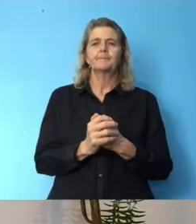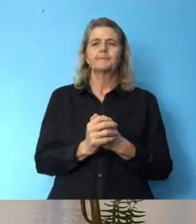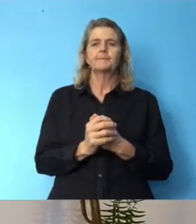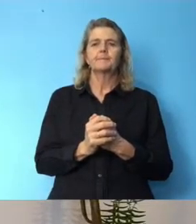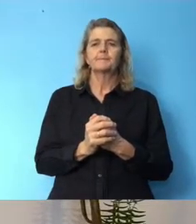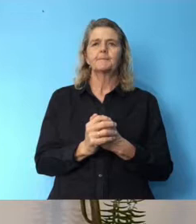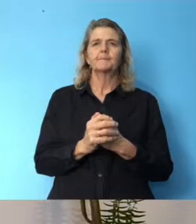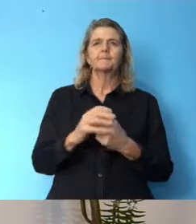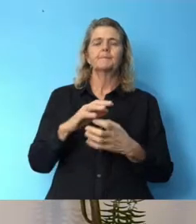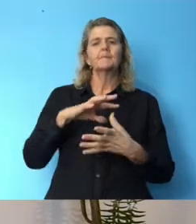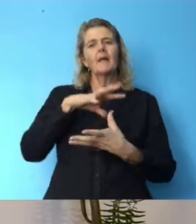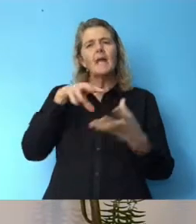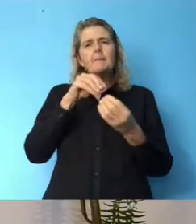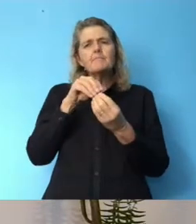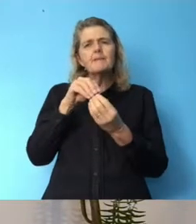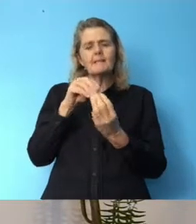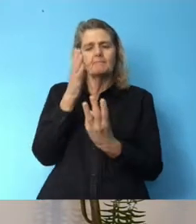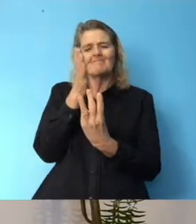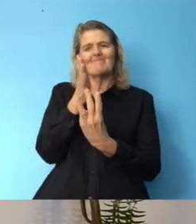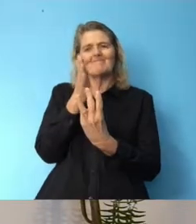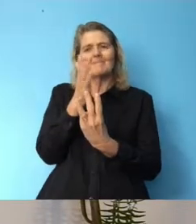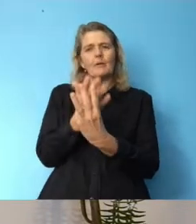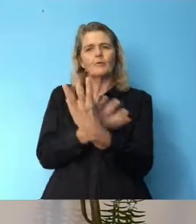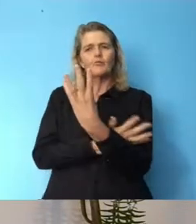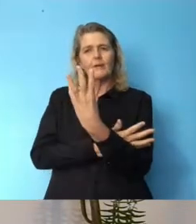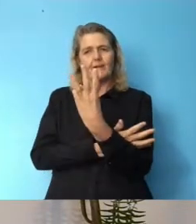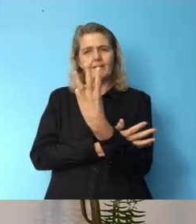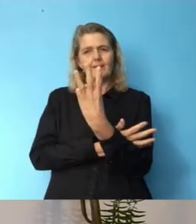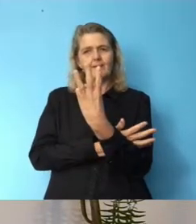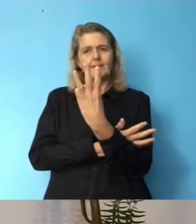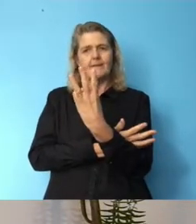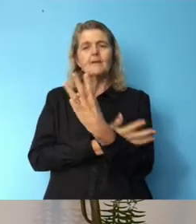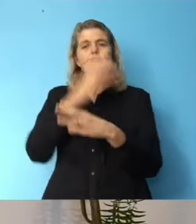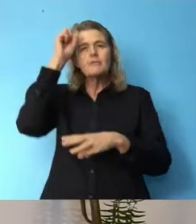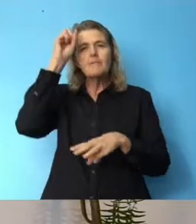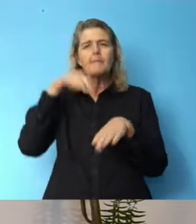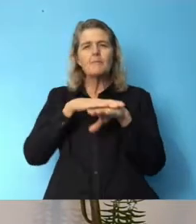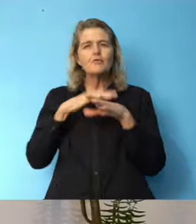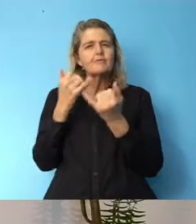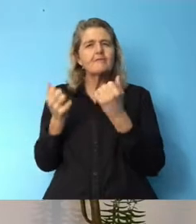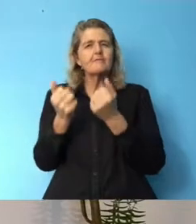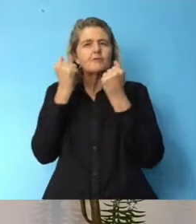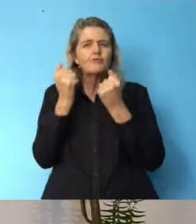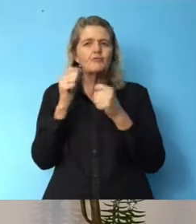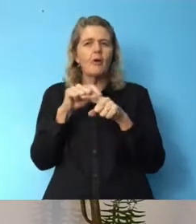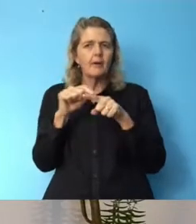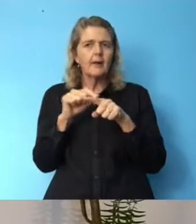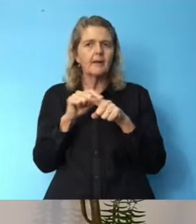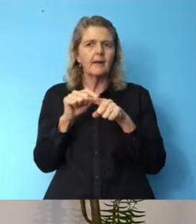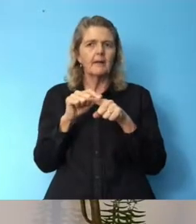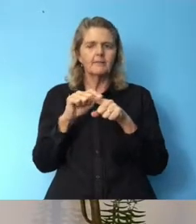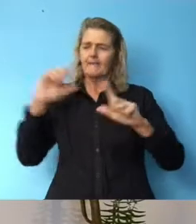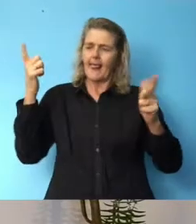And I'll mix my like mid green. Blue's a stronger colour than yellow, so you